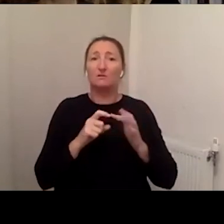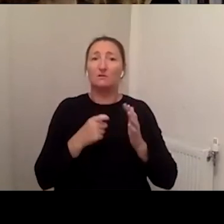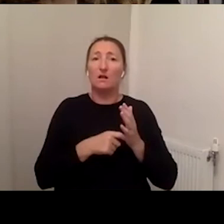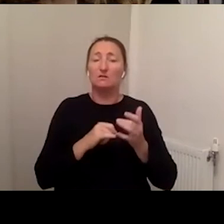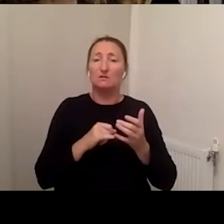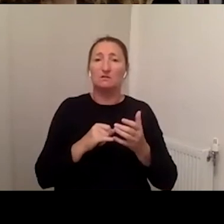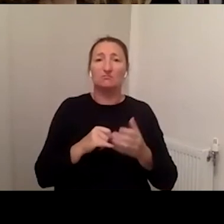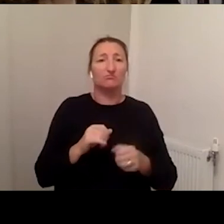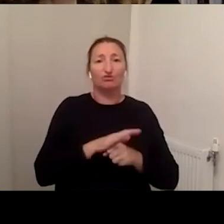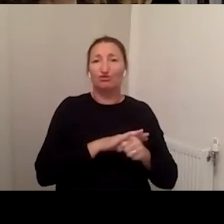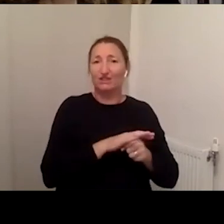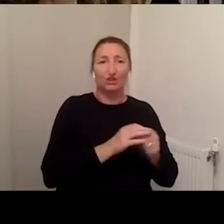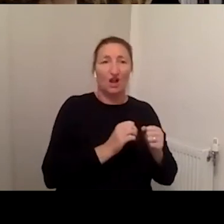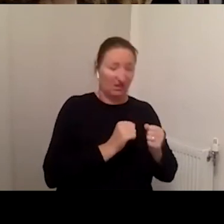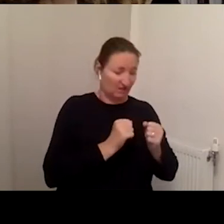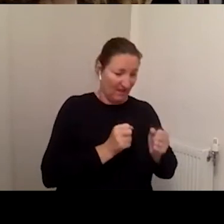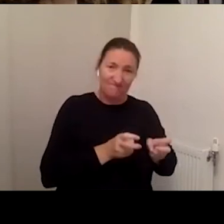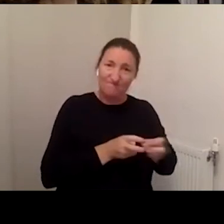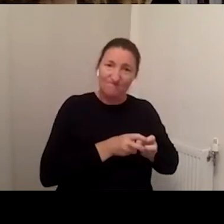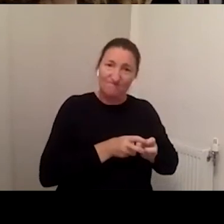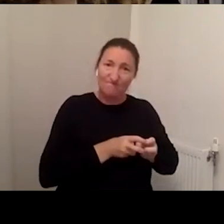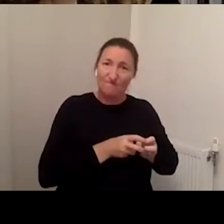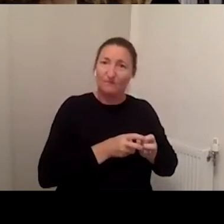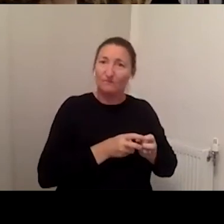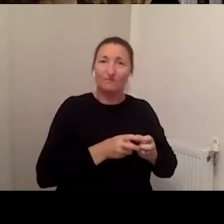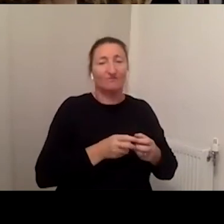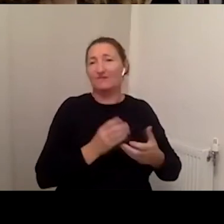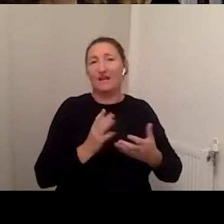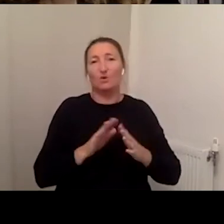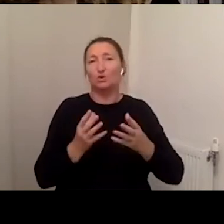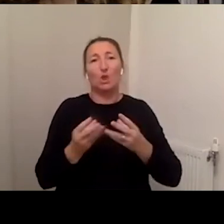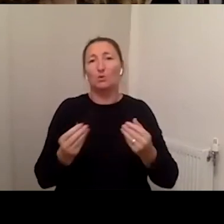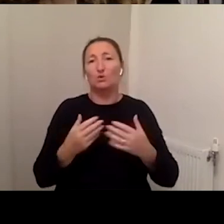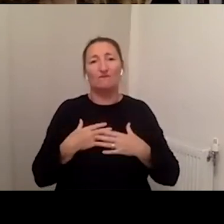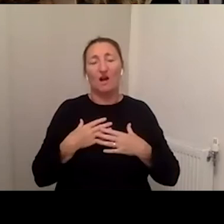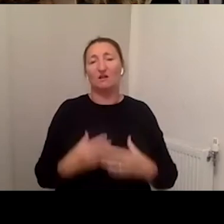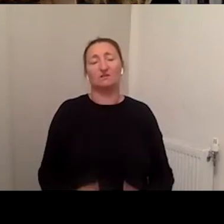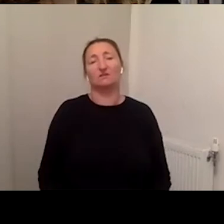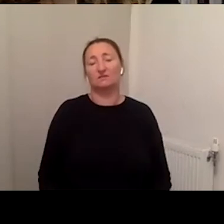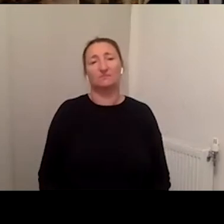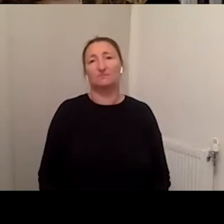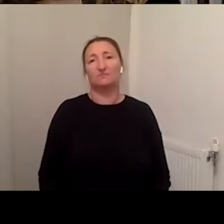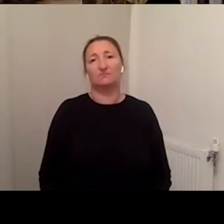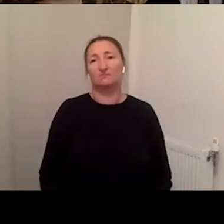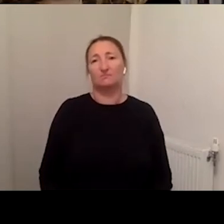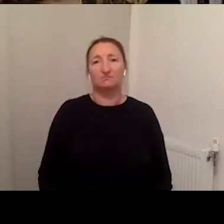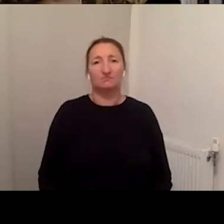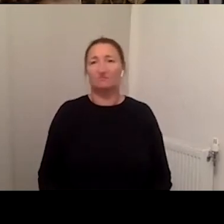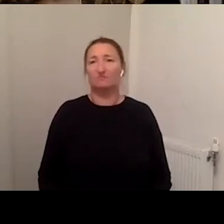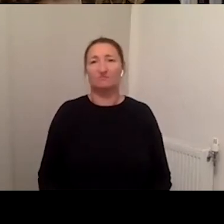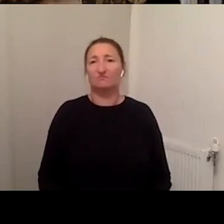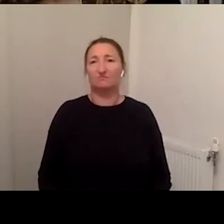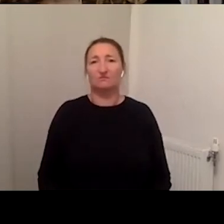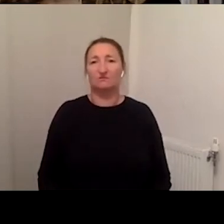not be the solution to for instance, the problems we have on an apartment block with a